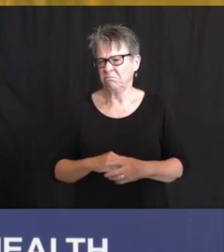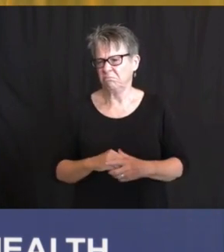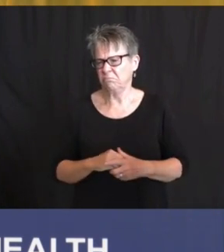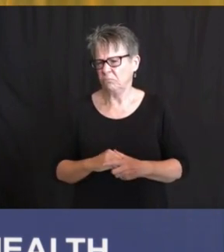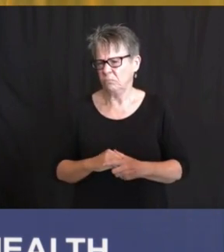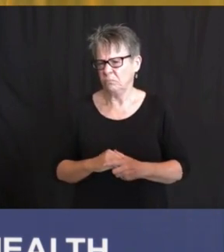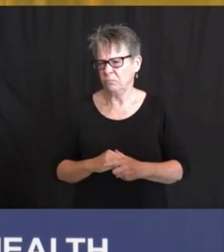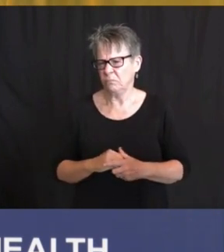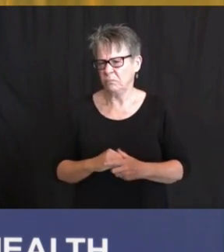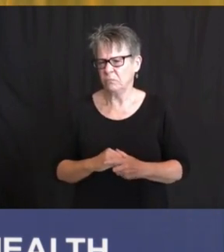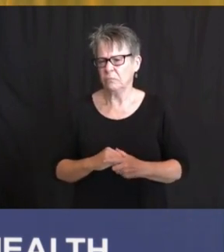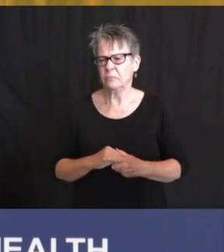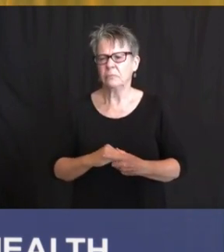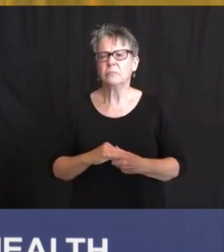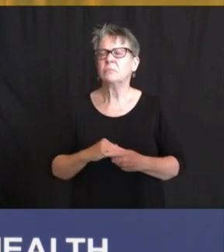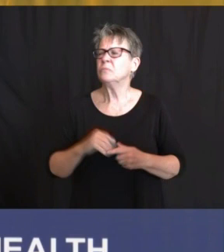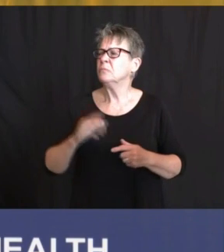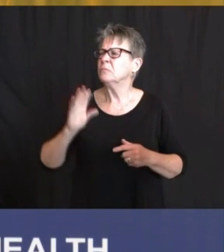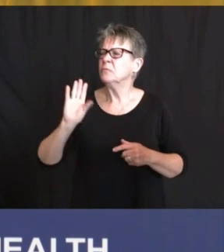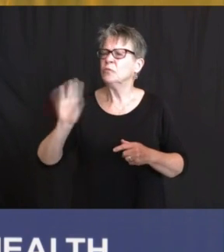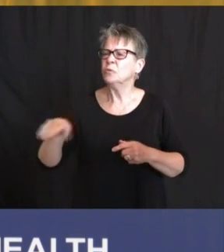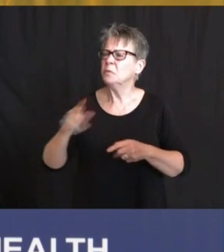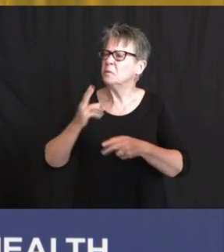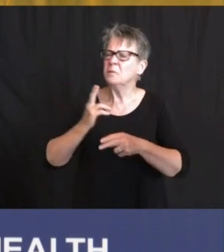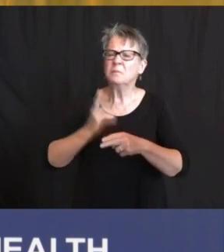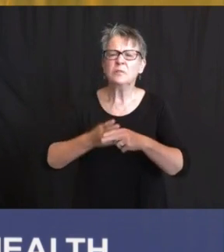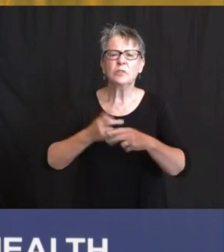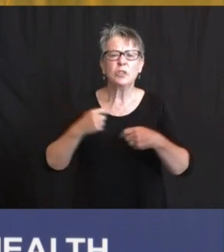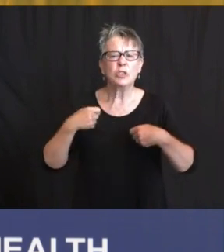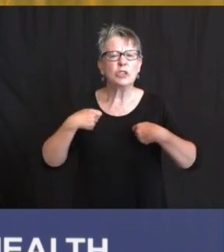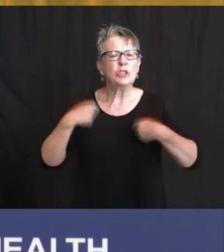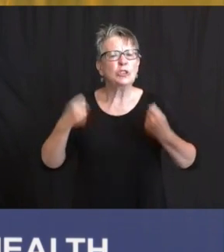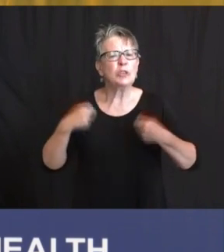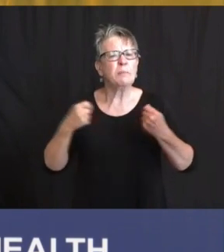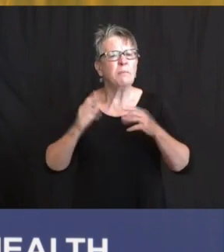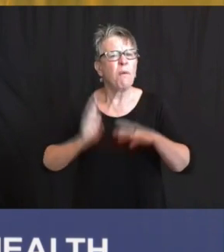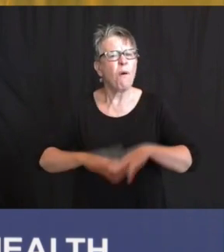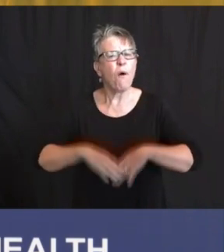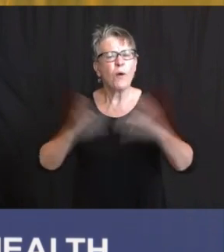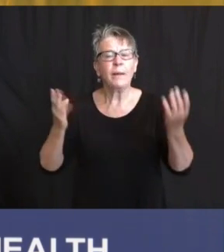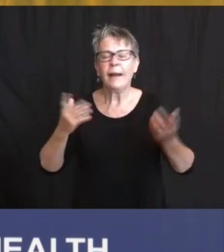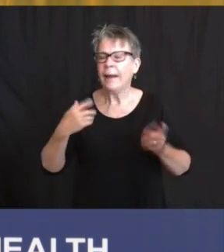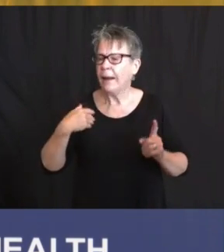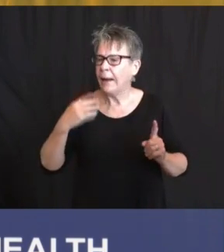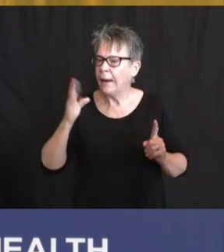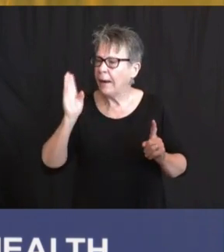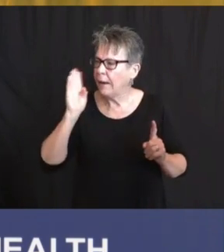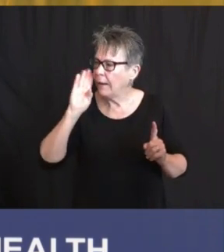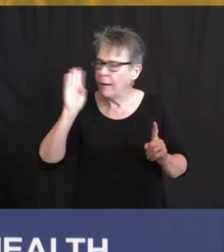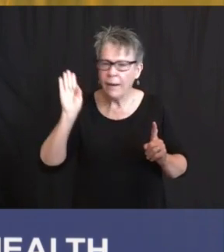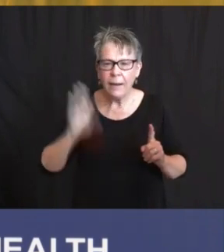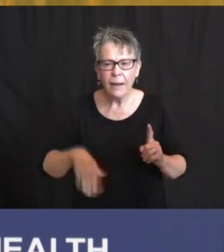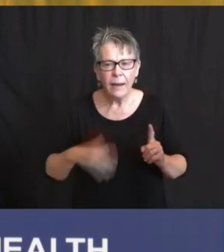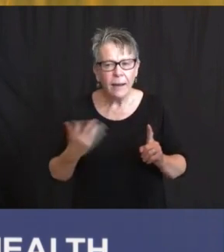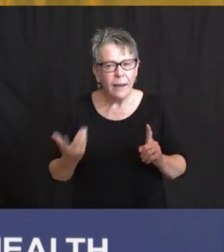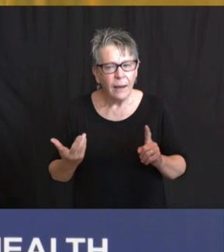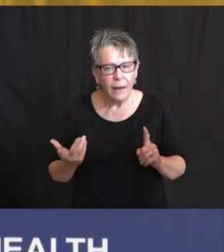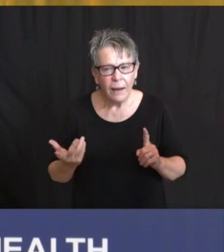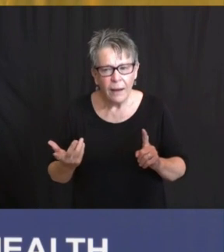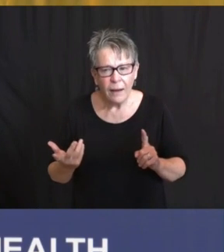folks. Arnold Schwarzenegger, I think we'd all agree a tough guy by any measure, isn't quite ready to get back into his